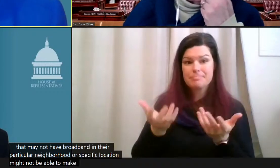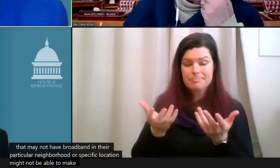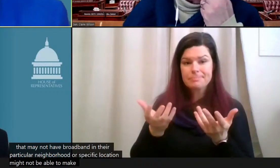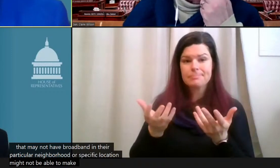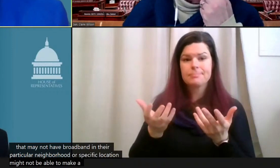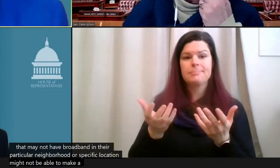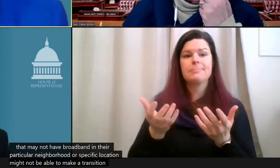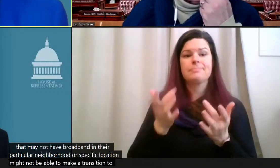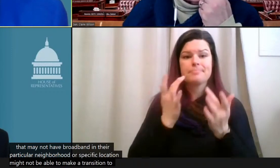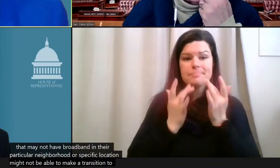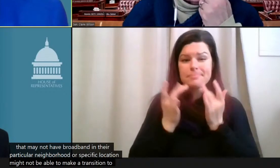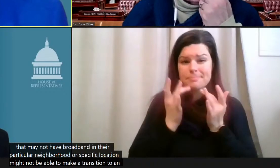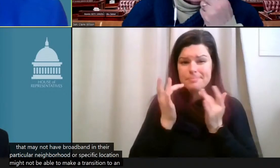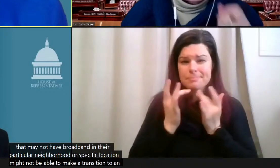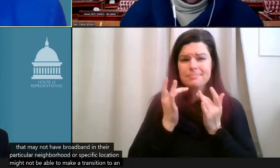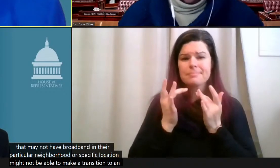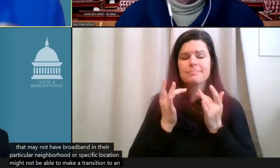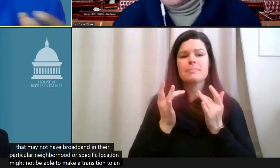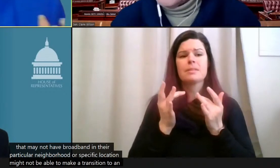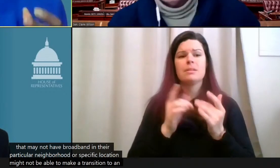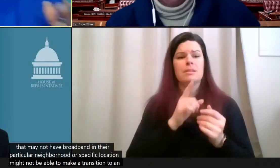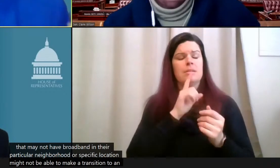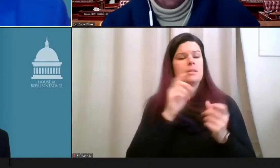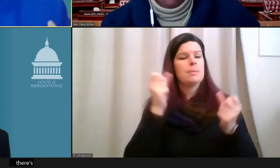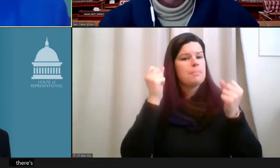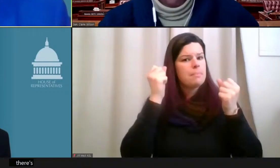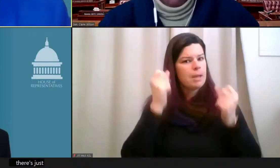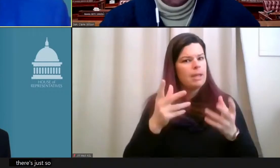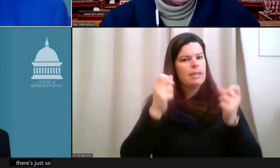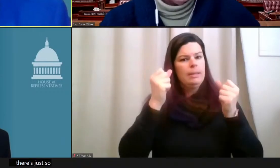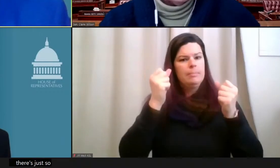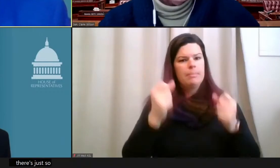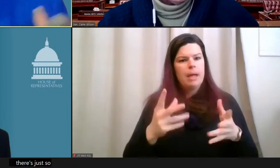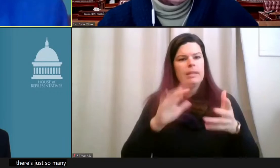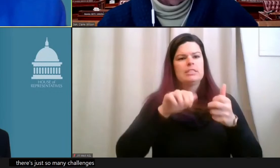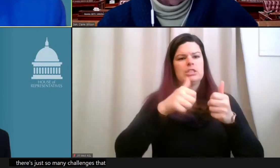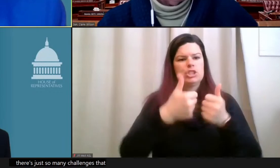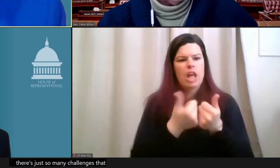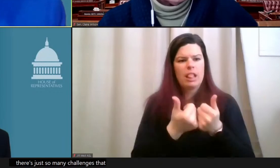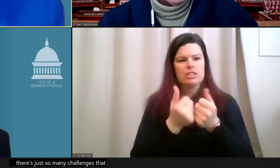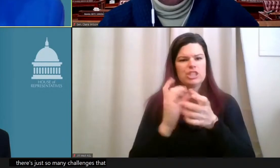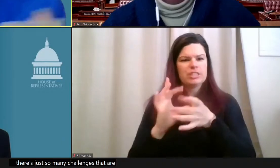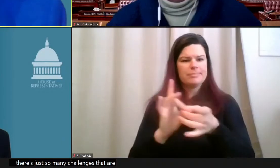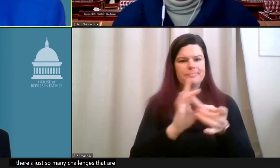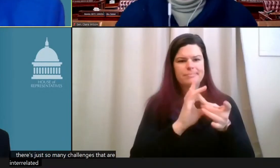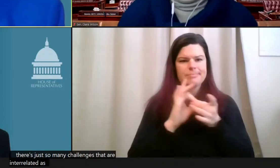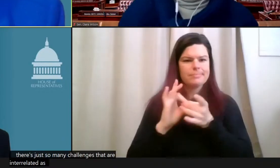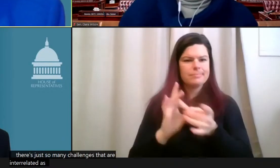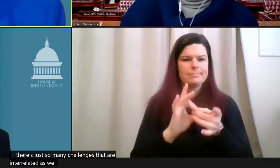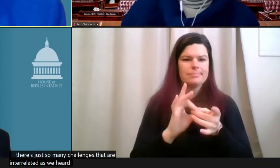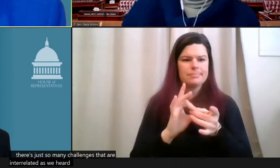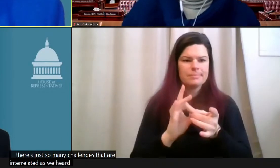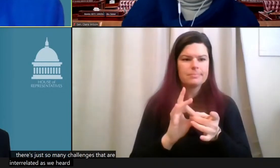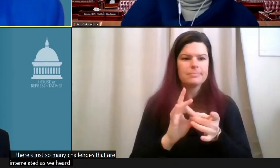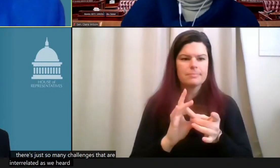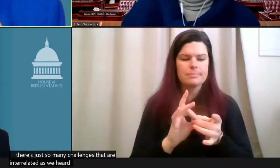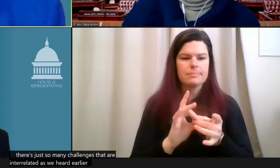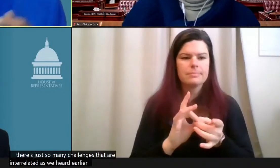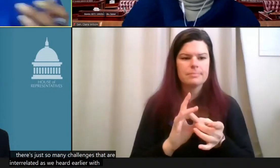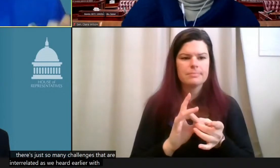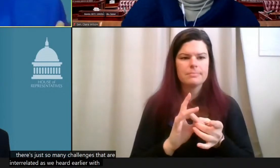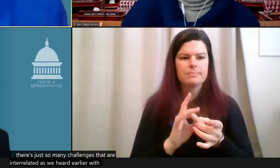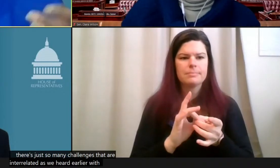an online space. So there's just so many challenges that are interrelated, as we heard earlier with the